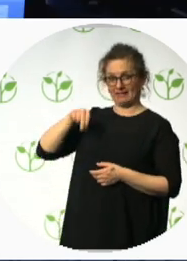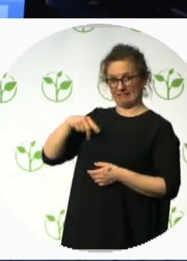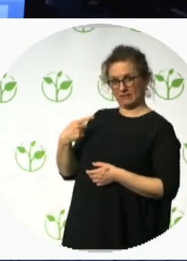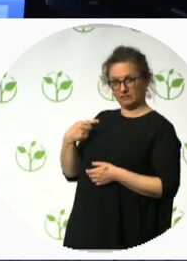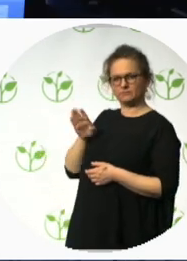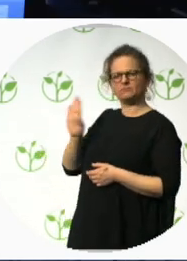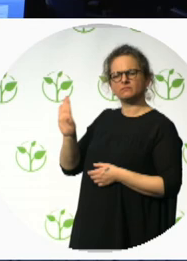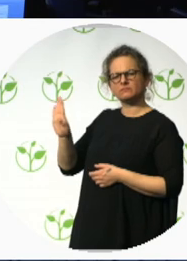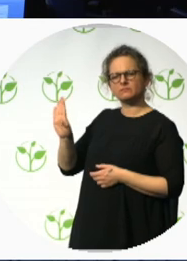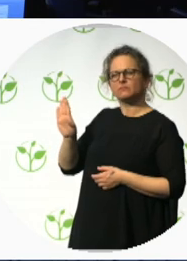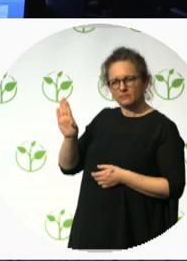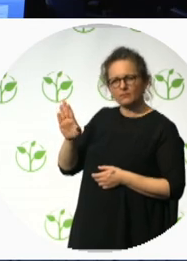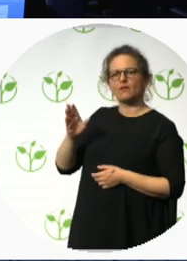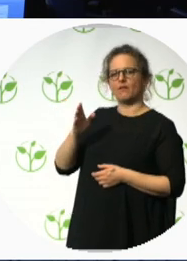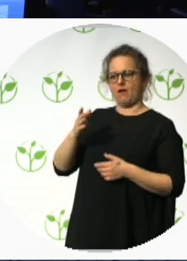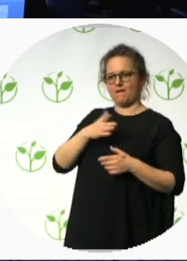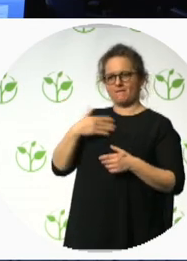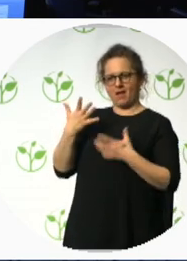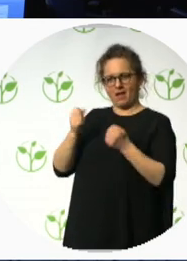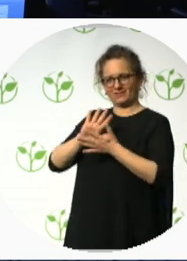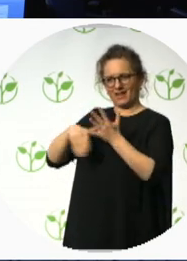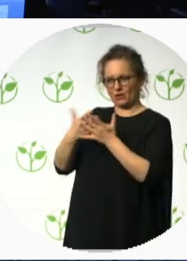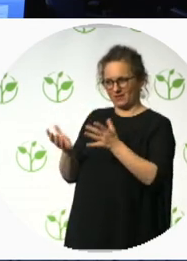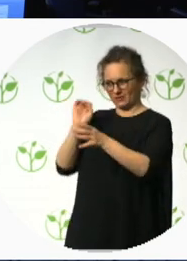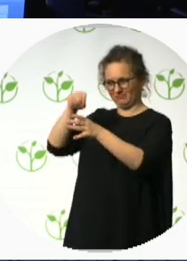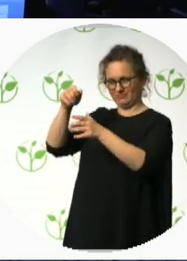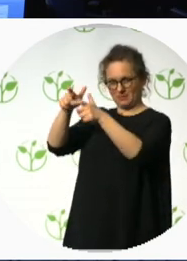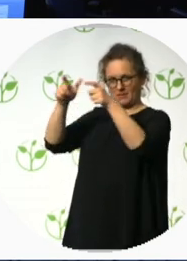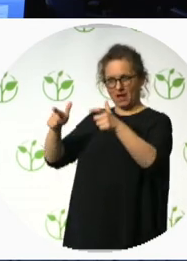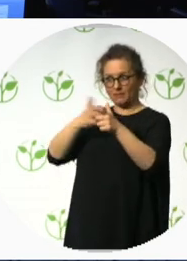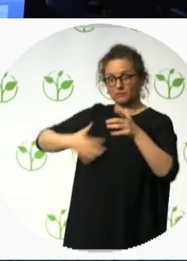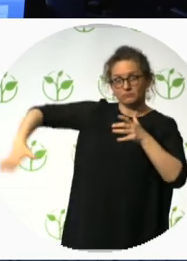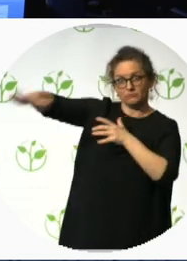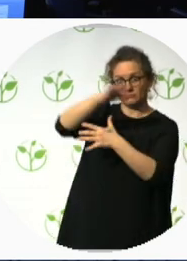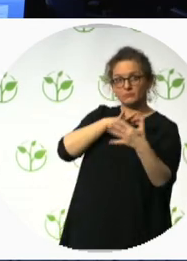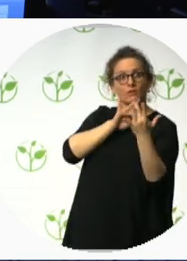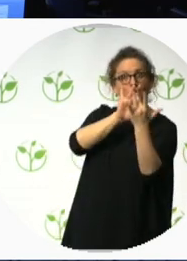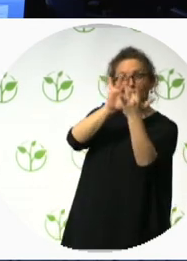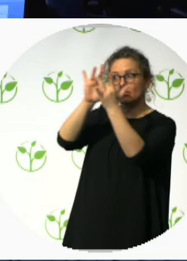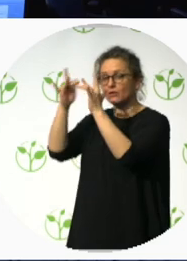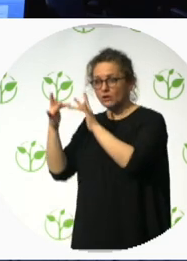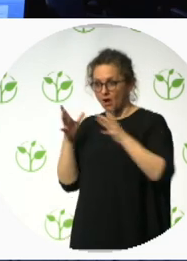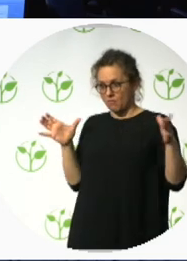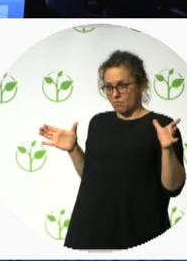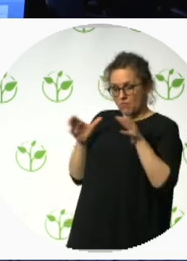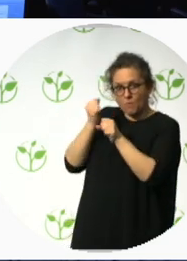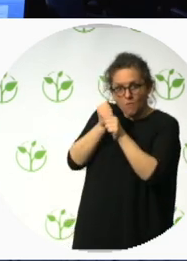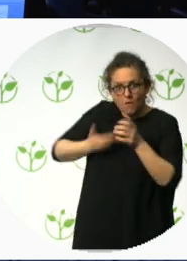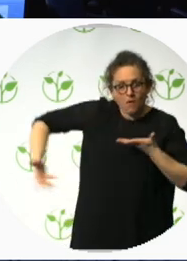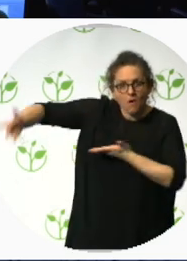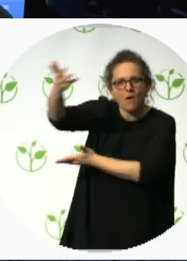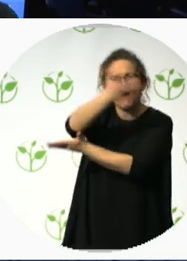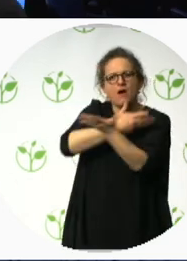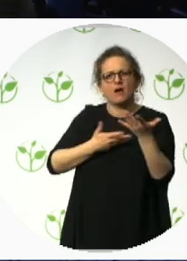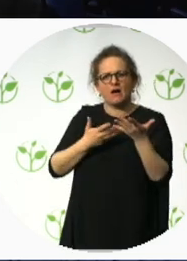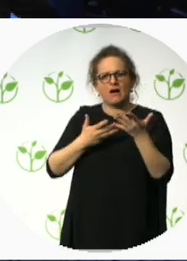her husband are here for the rest of the conference, so please do get in contact with her. Just coming up to 5:30, I would love